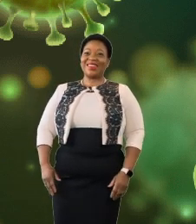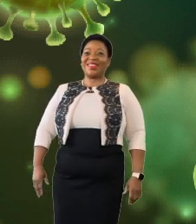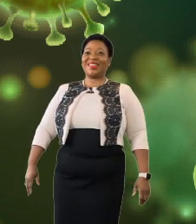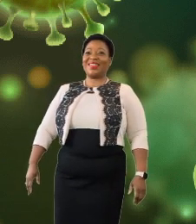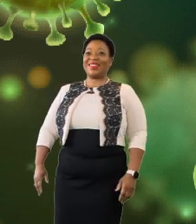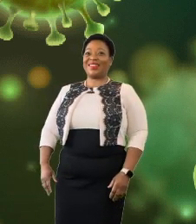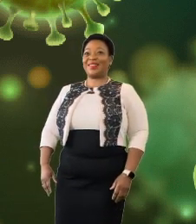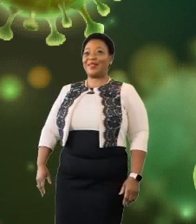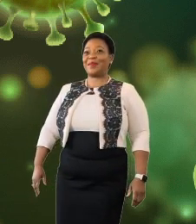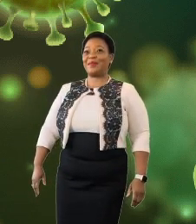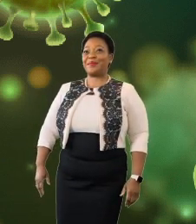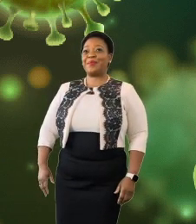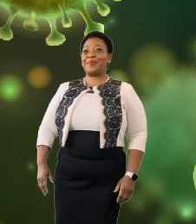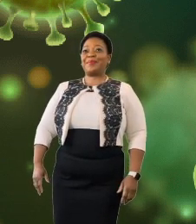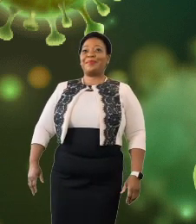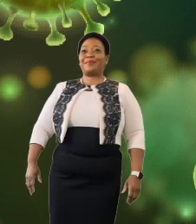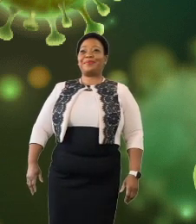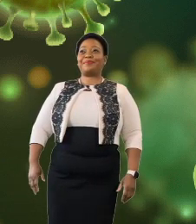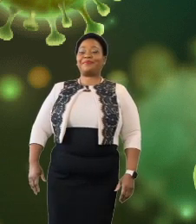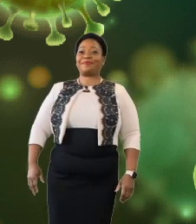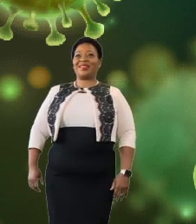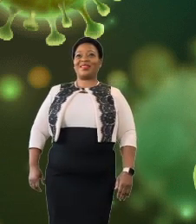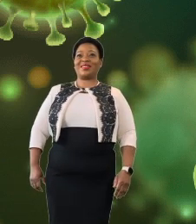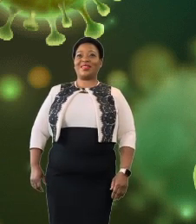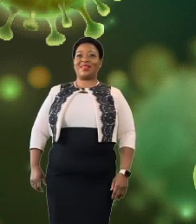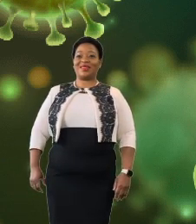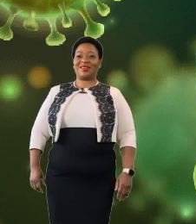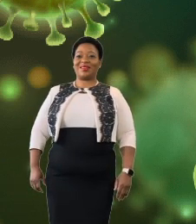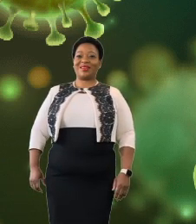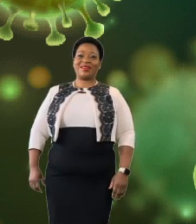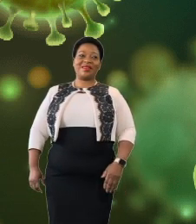that some of the adjustments that I would want to